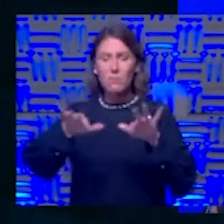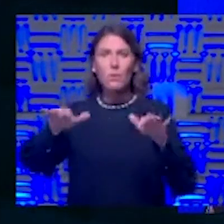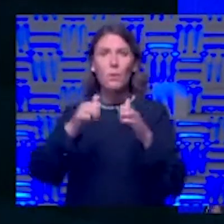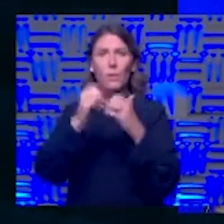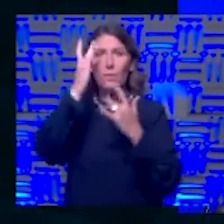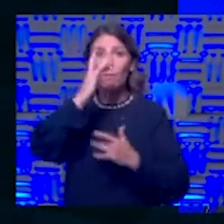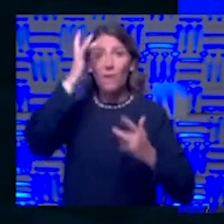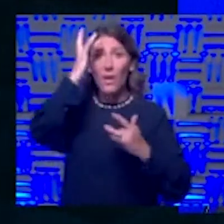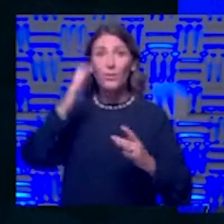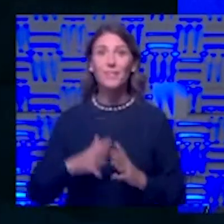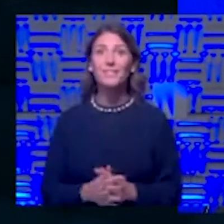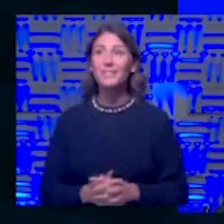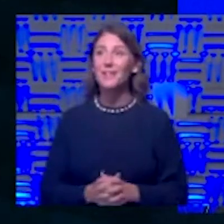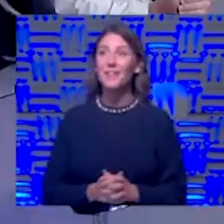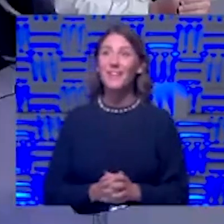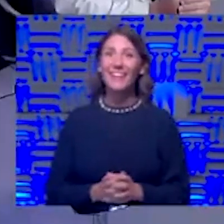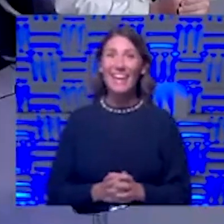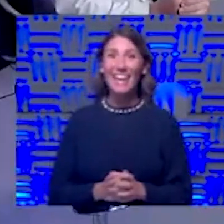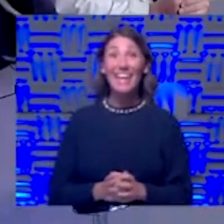Yeah.